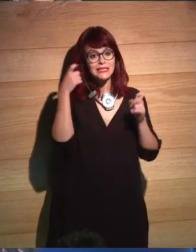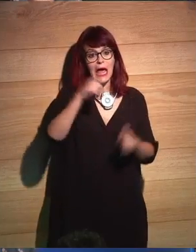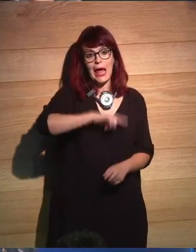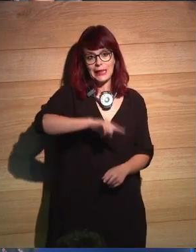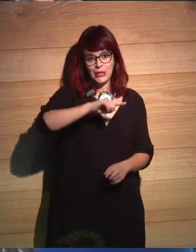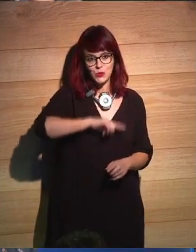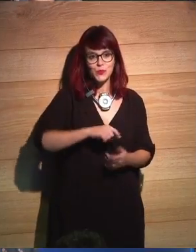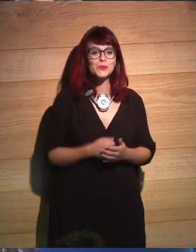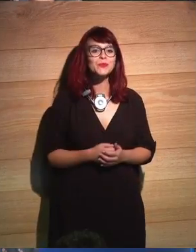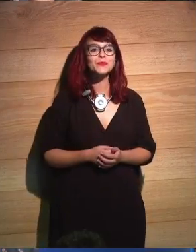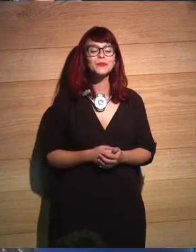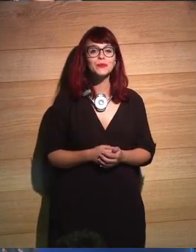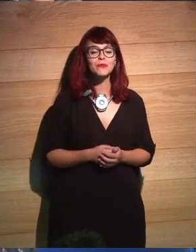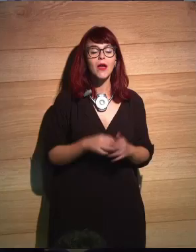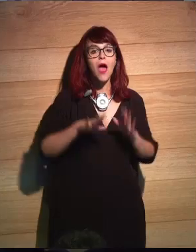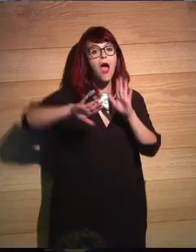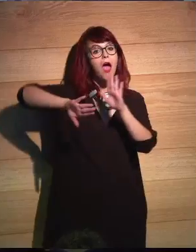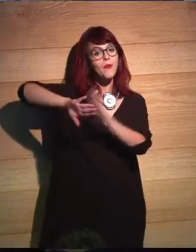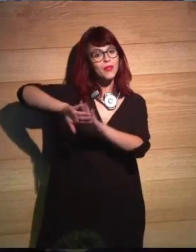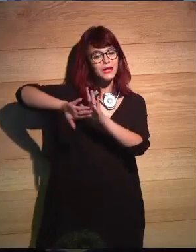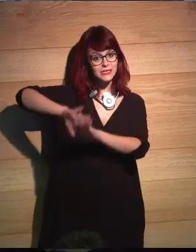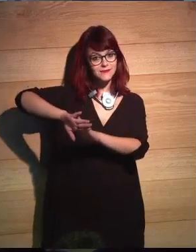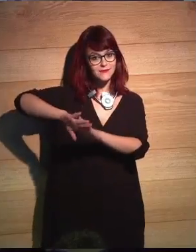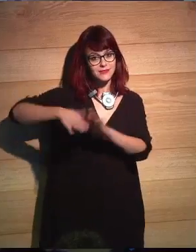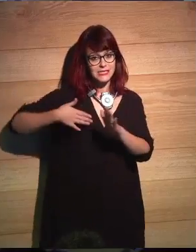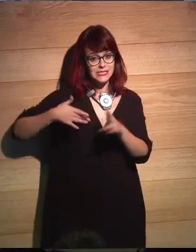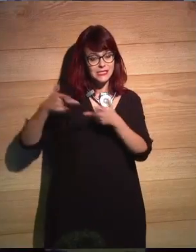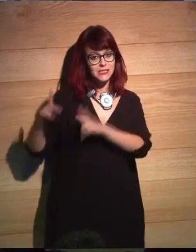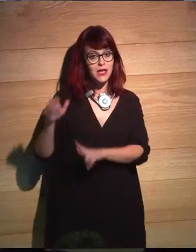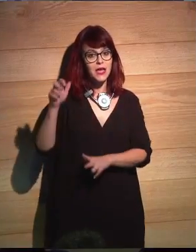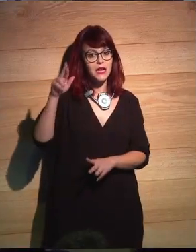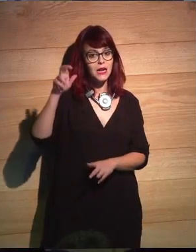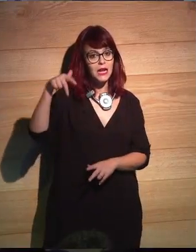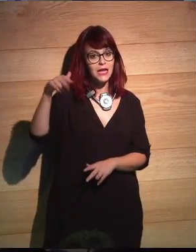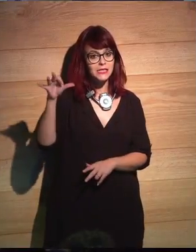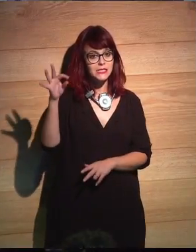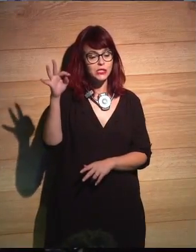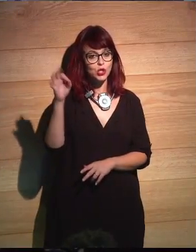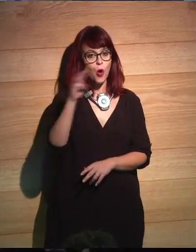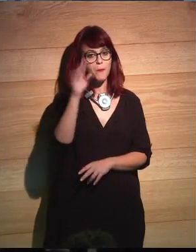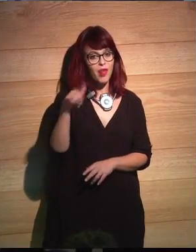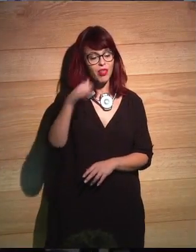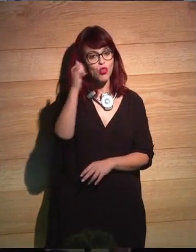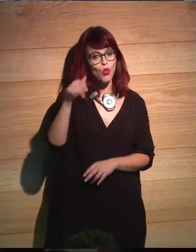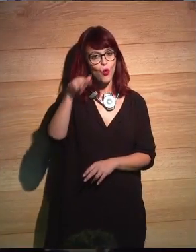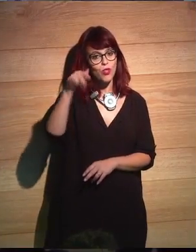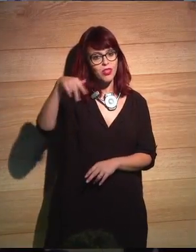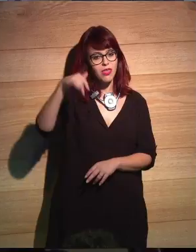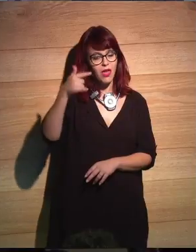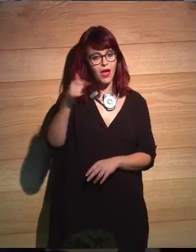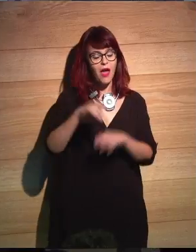literary quality, and that deals with different aspects, very profound aspects. I have also